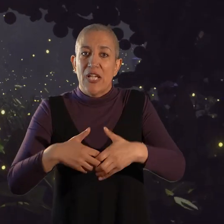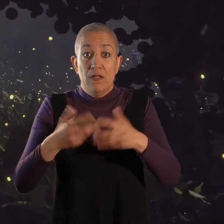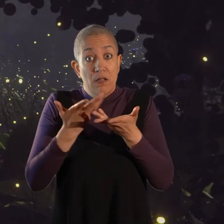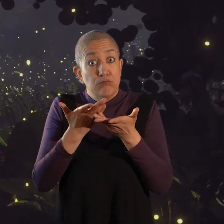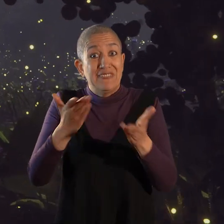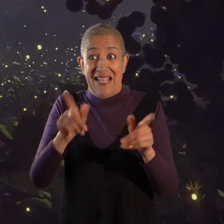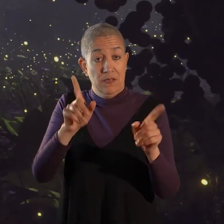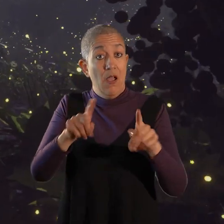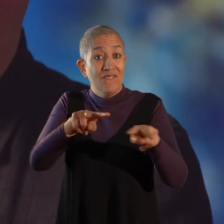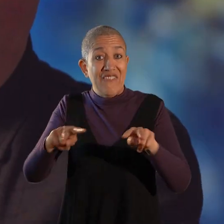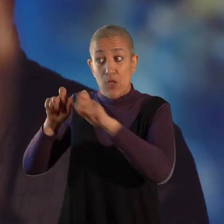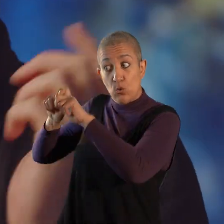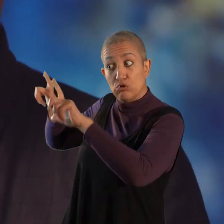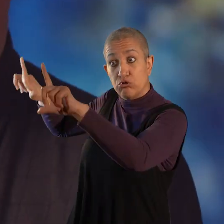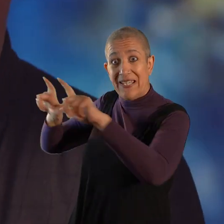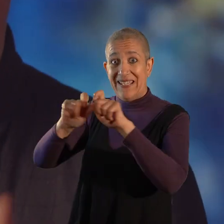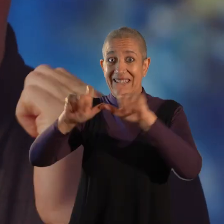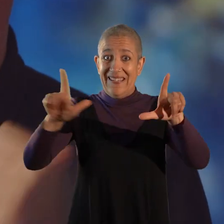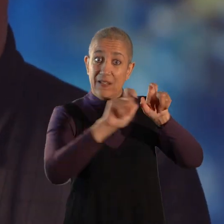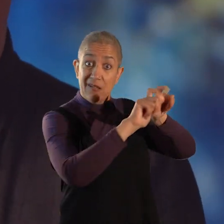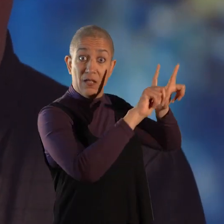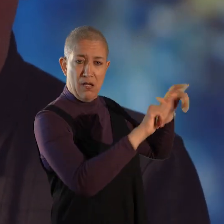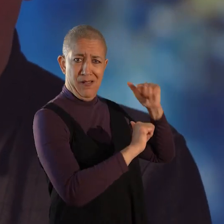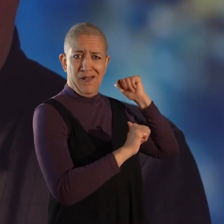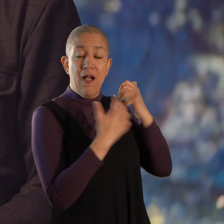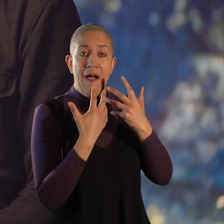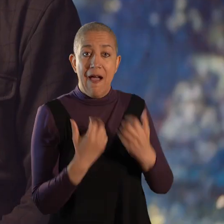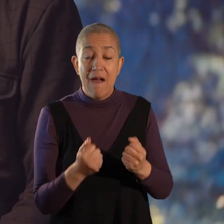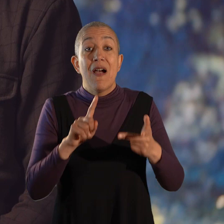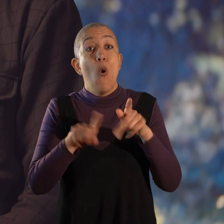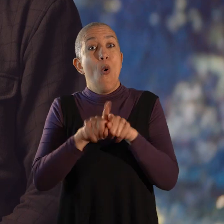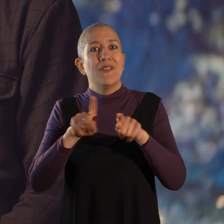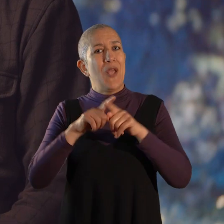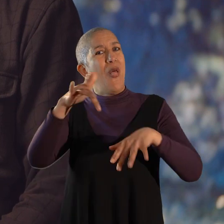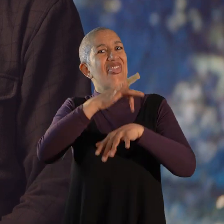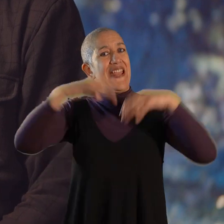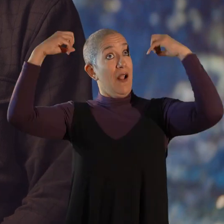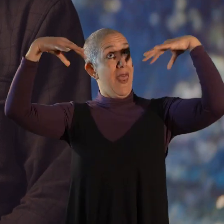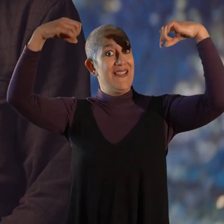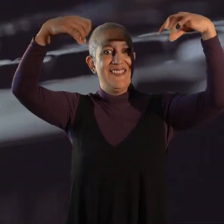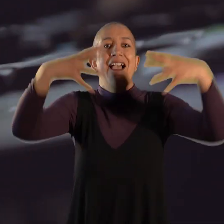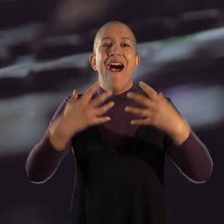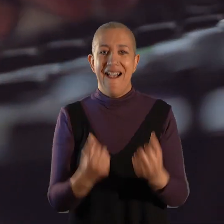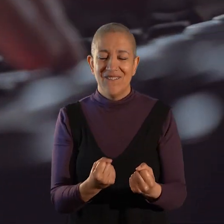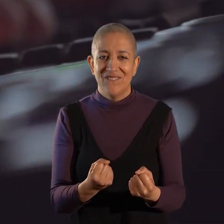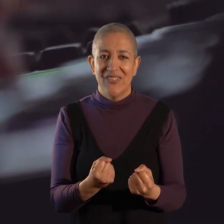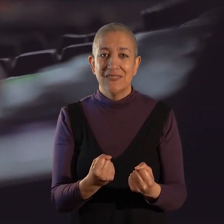is presented on the video screens that you can see around and the video wall behind. And we have traditional theatre